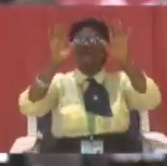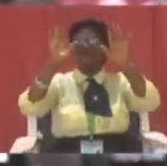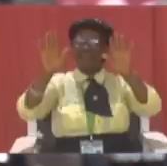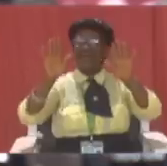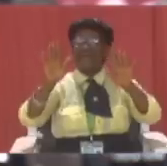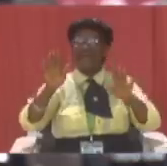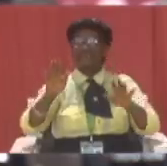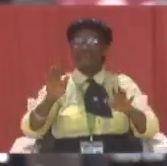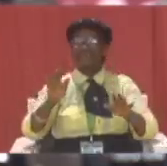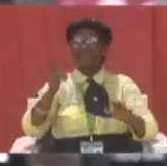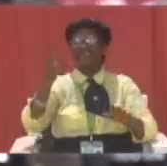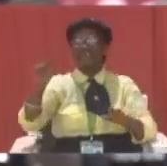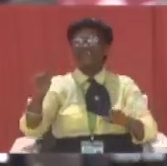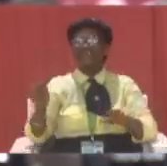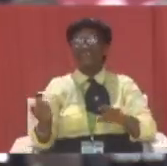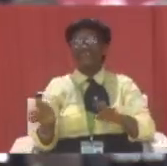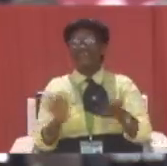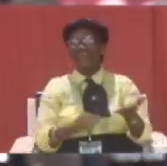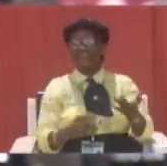completely alive.